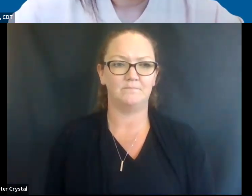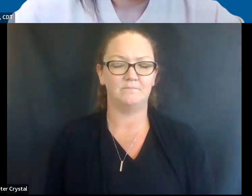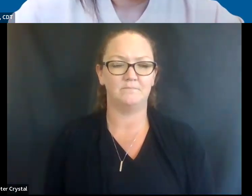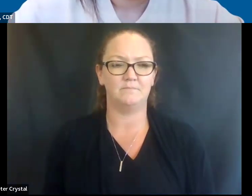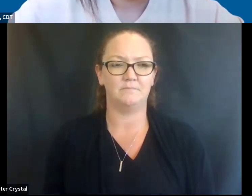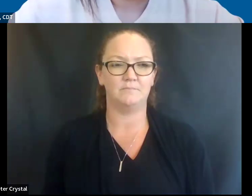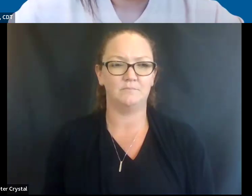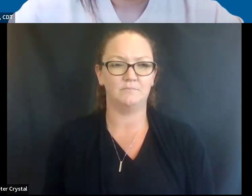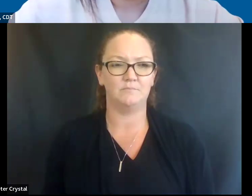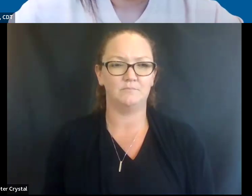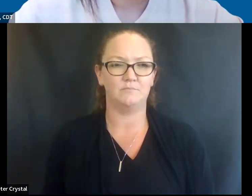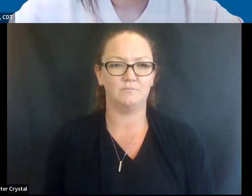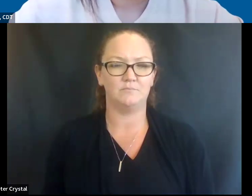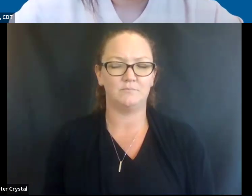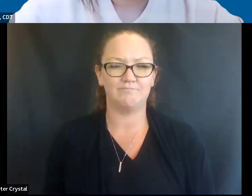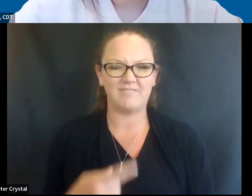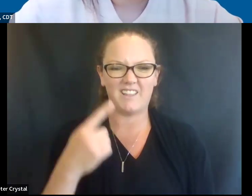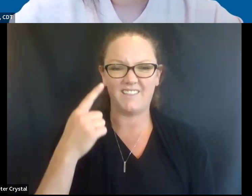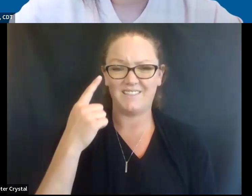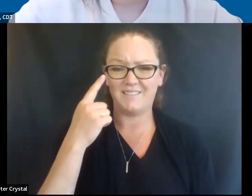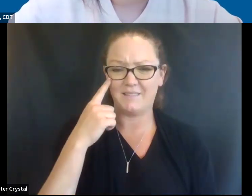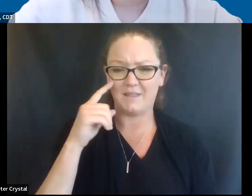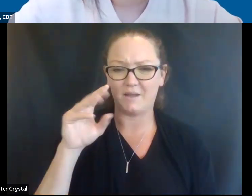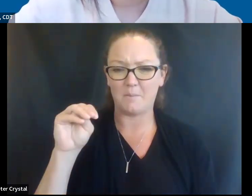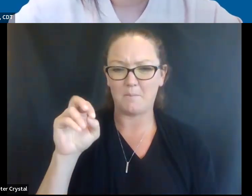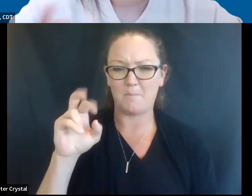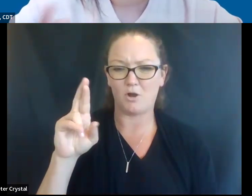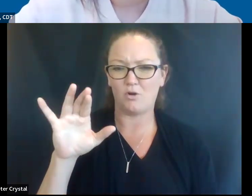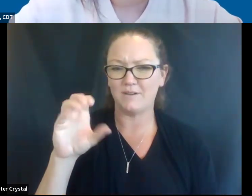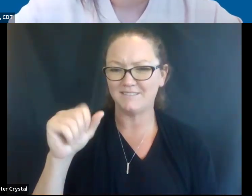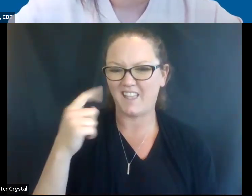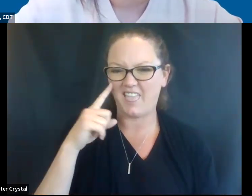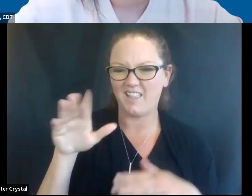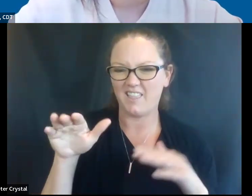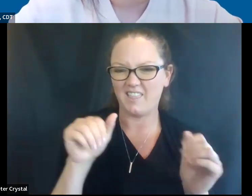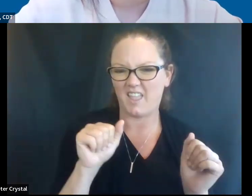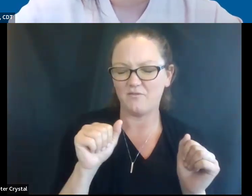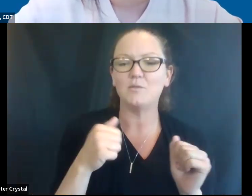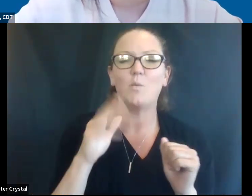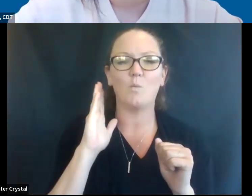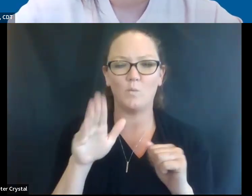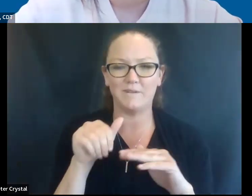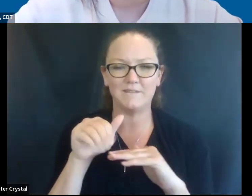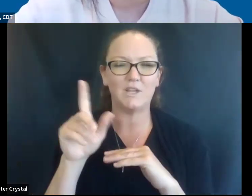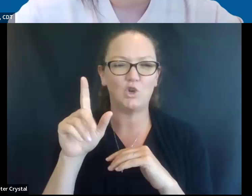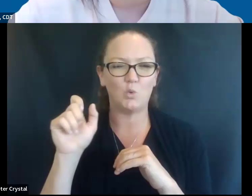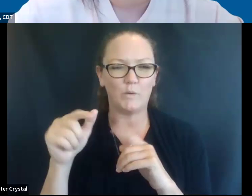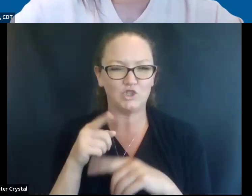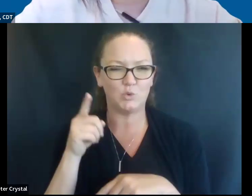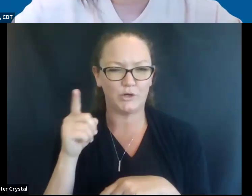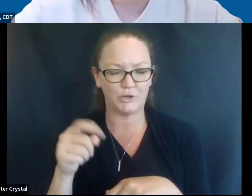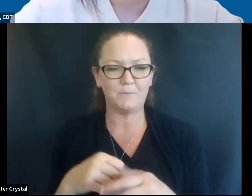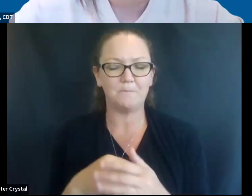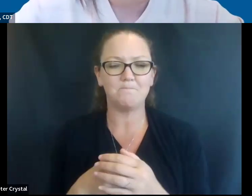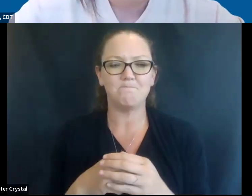I'm trying to see if Marissa's still on, but she may have to hop. We will send your question to her, Cherry, and perhaps we